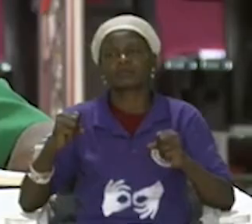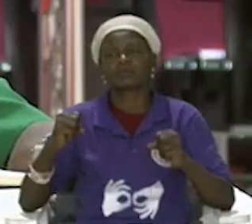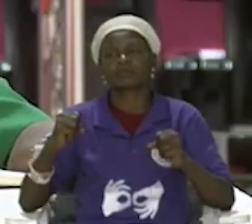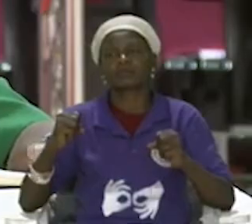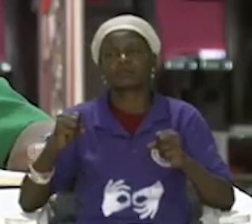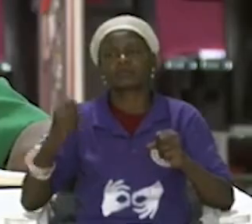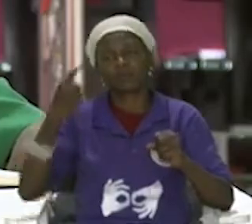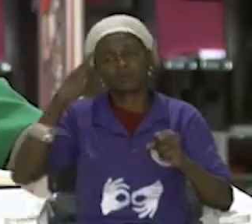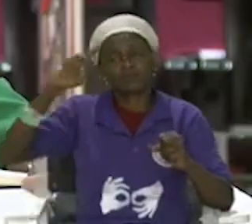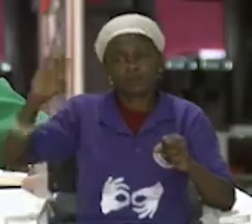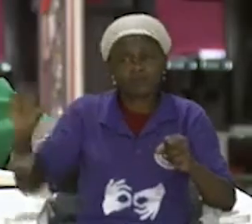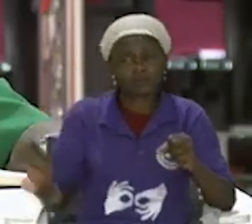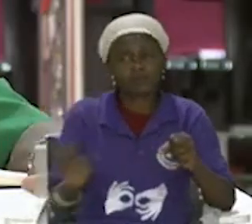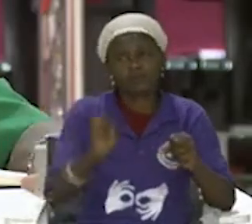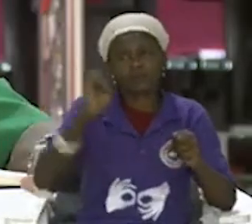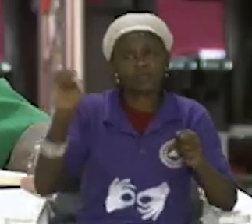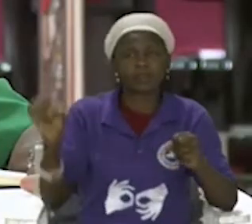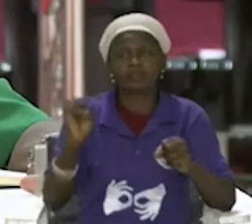forever.